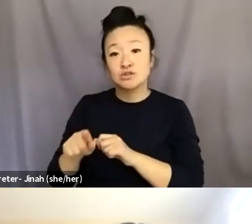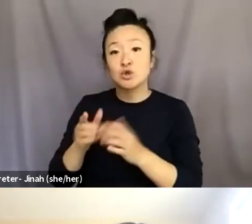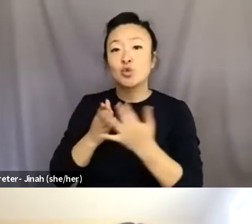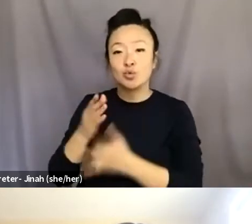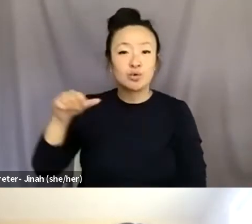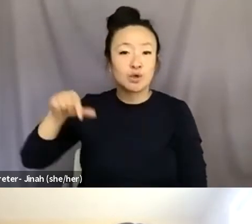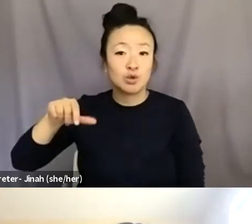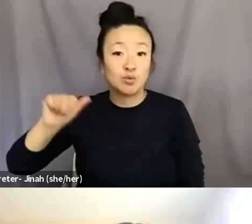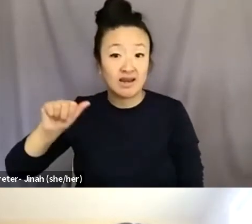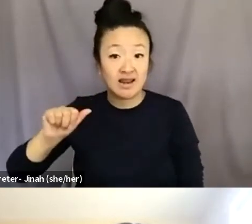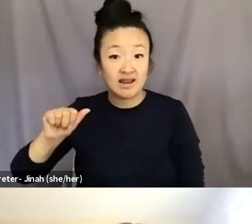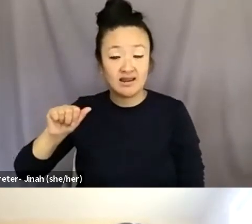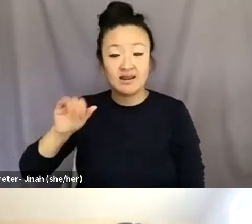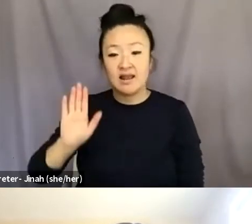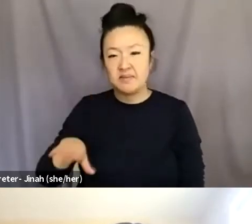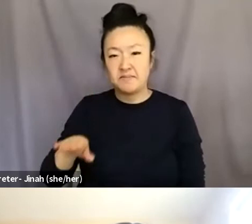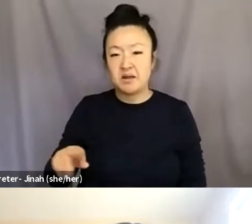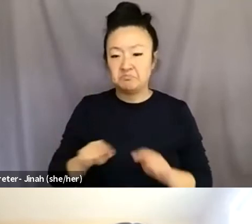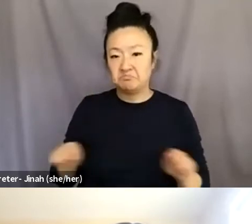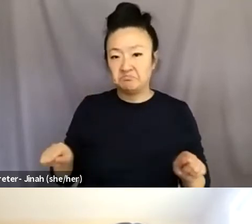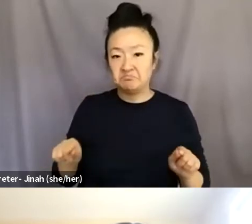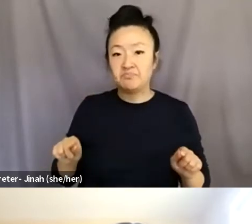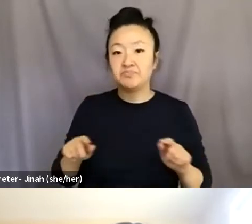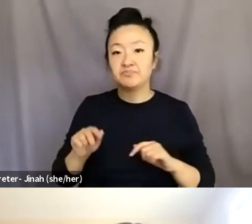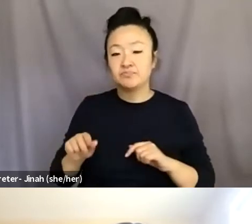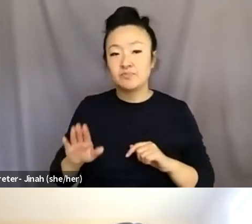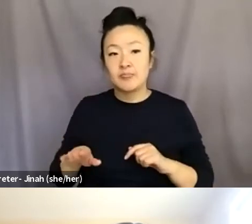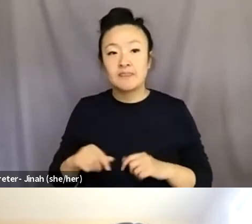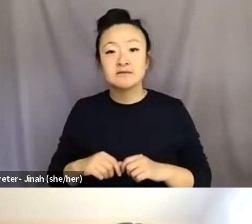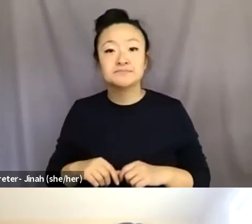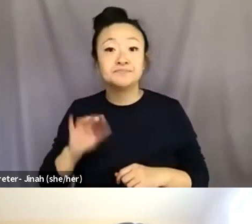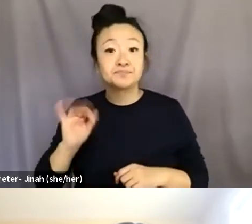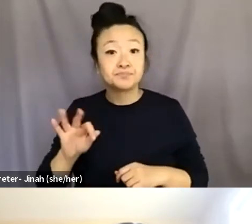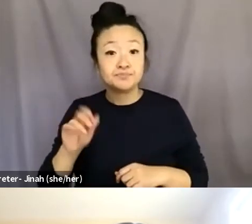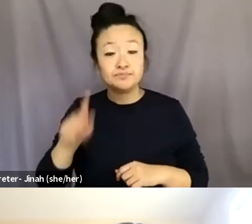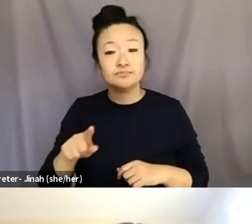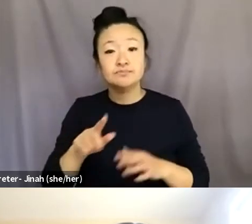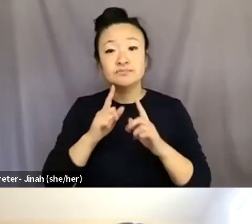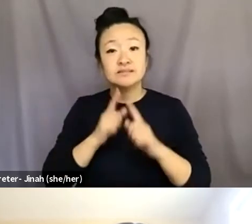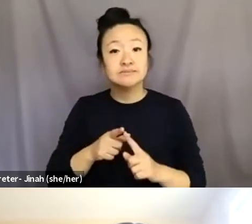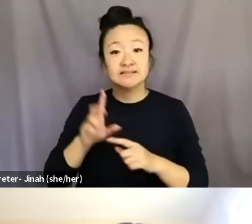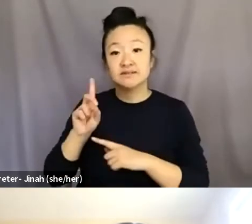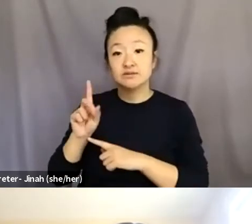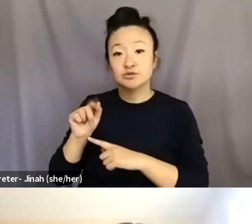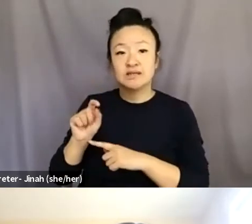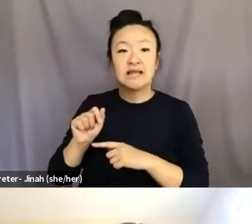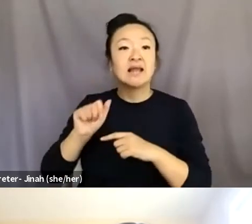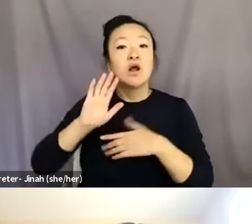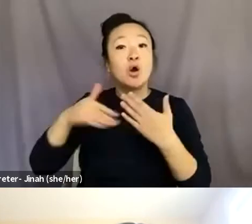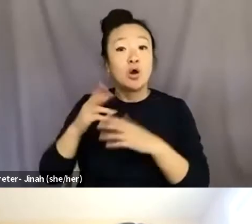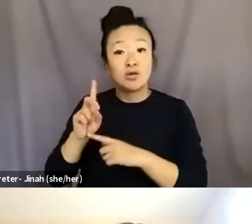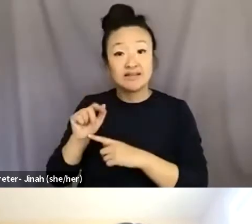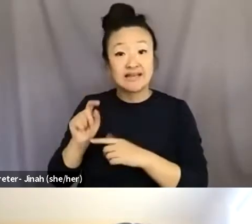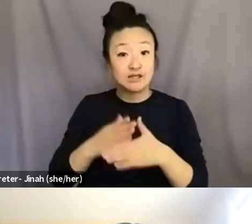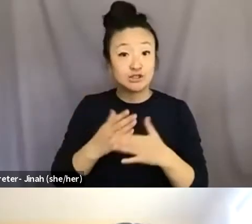Q&A function on Zoom. And if you want to look, if you have any questions specific to the data, all data shared today and a